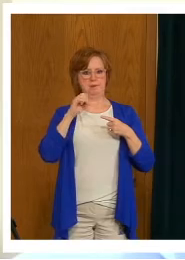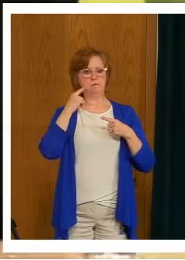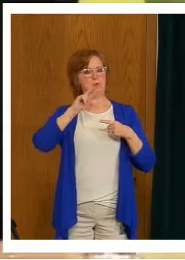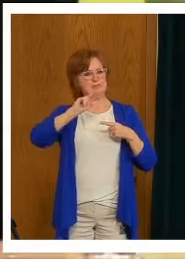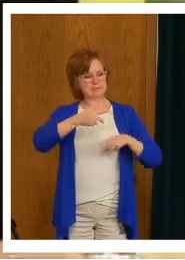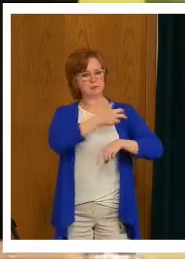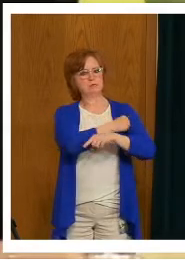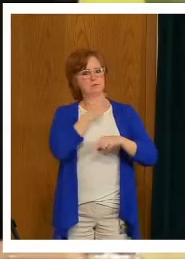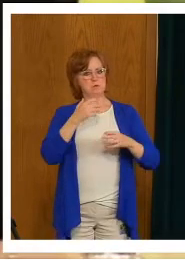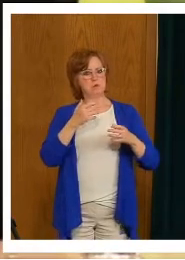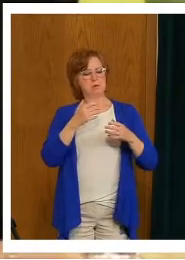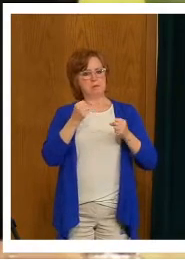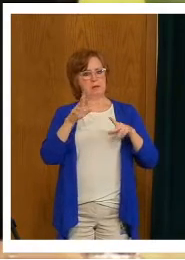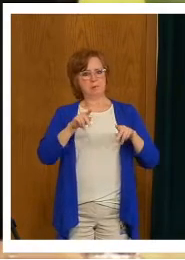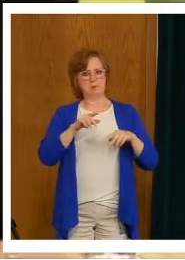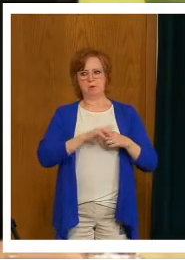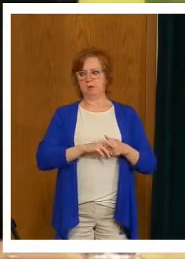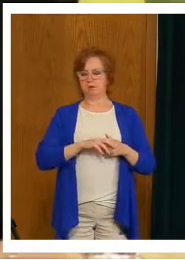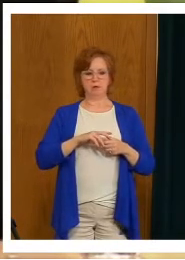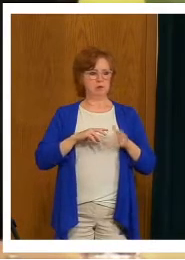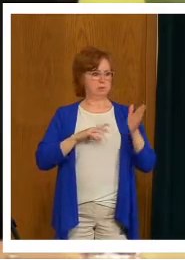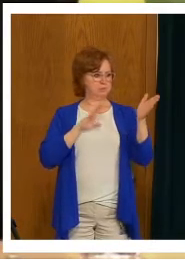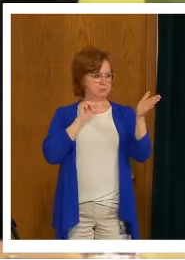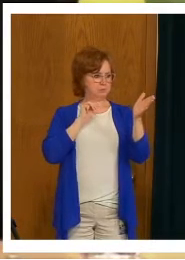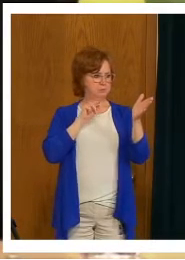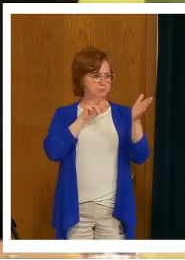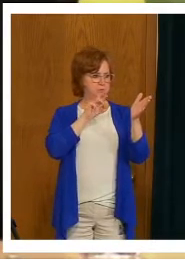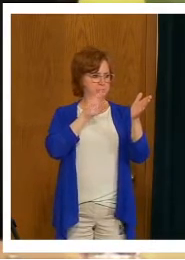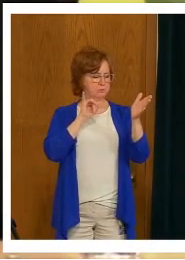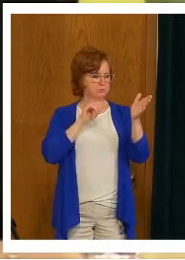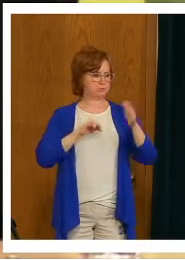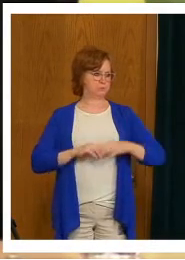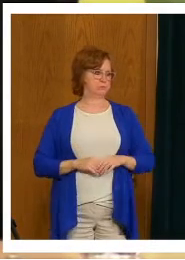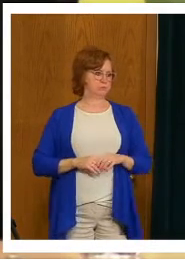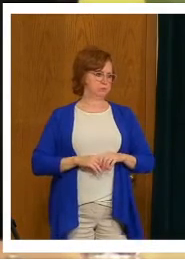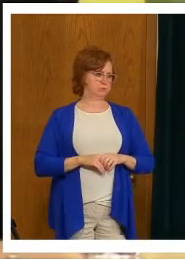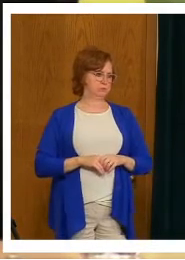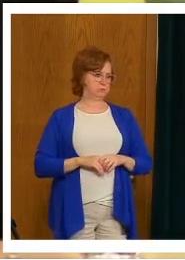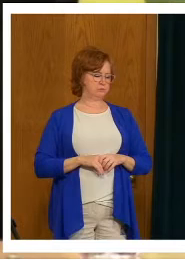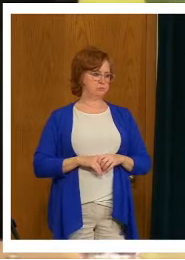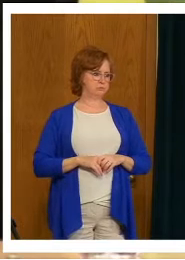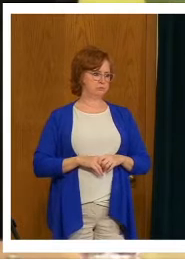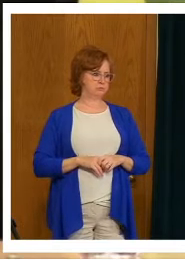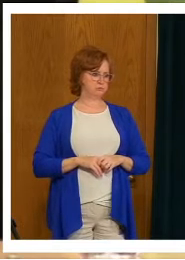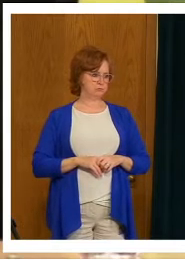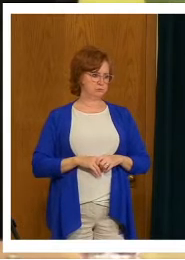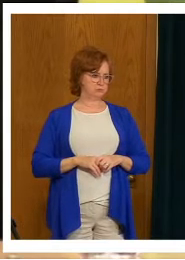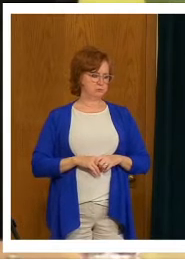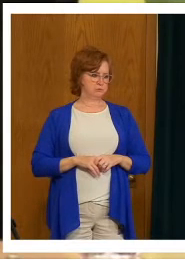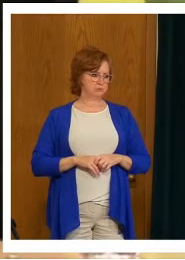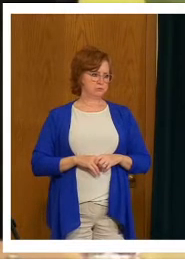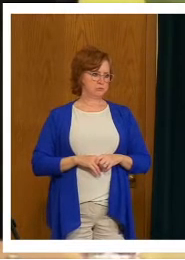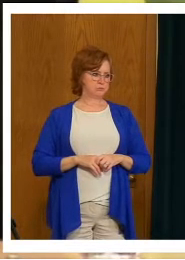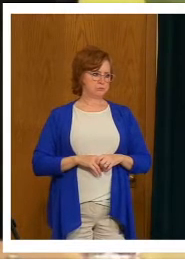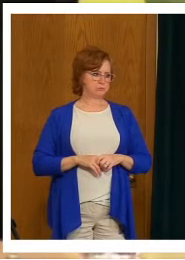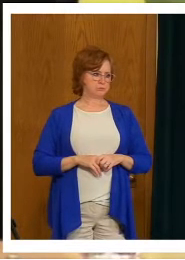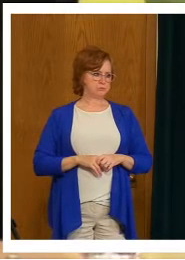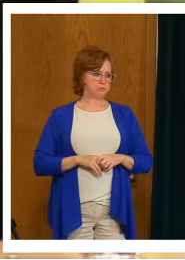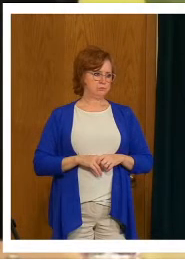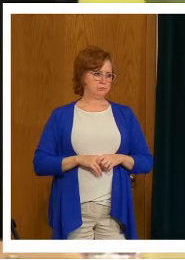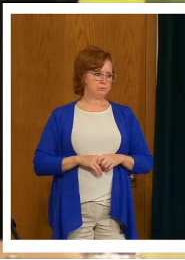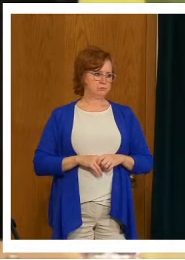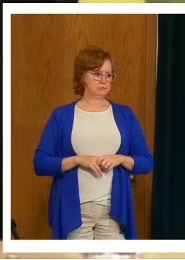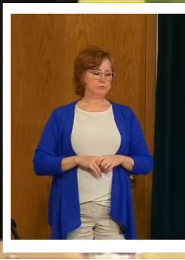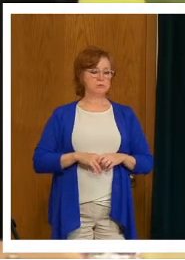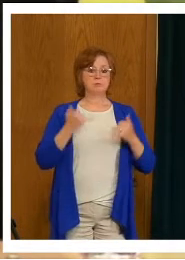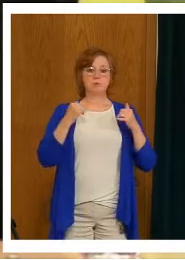We'll take another question in the room. Murray? Is there a specific strategy, or will there be a specific strategy to encourage younger